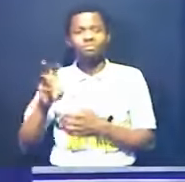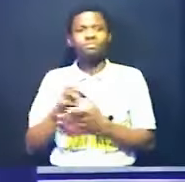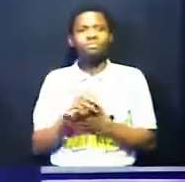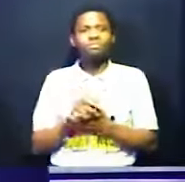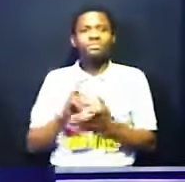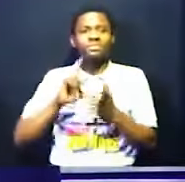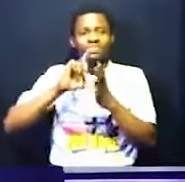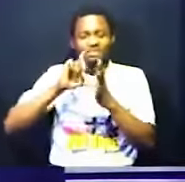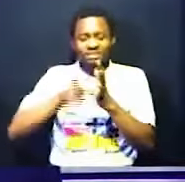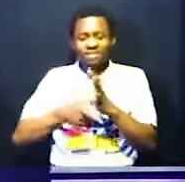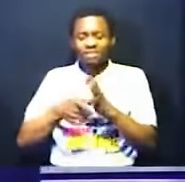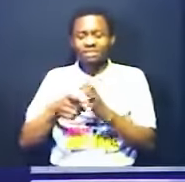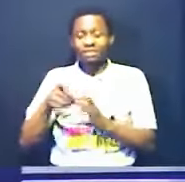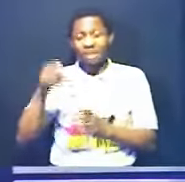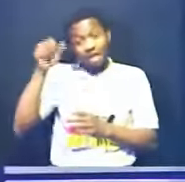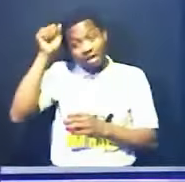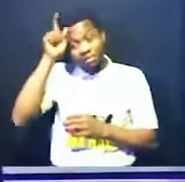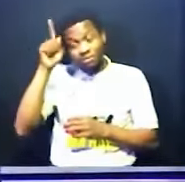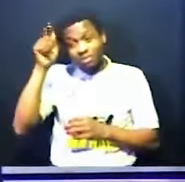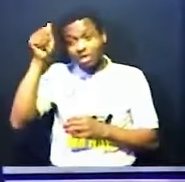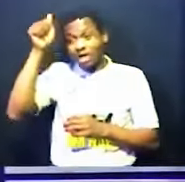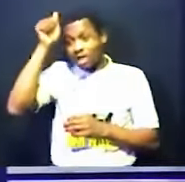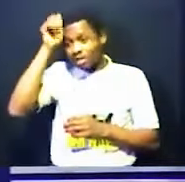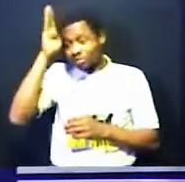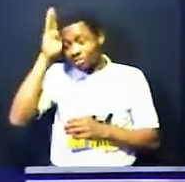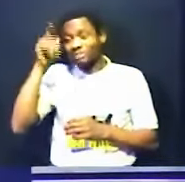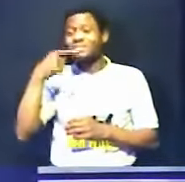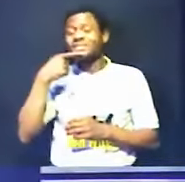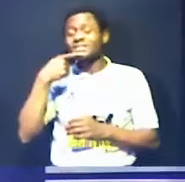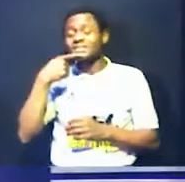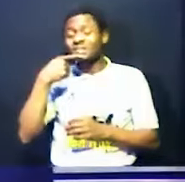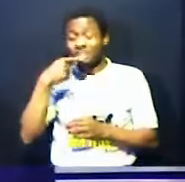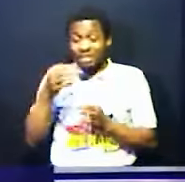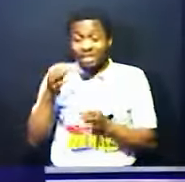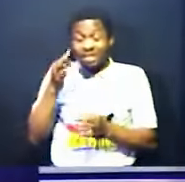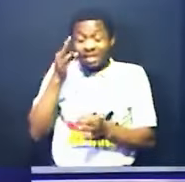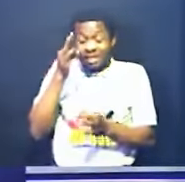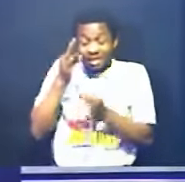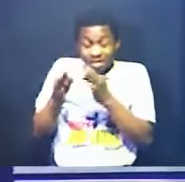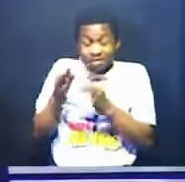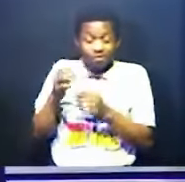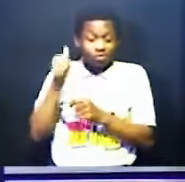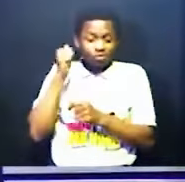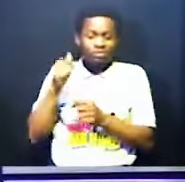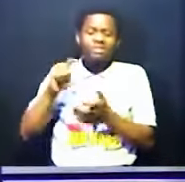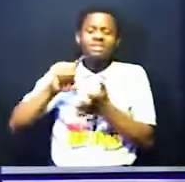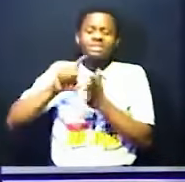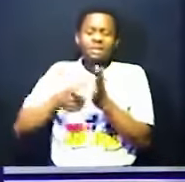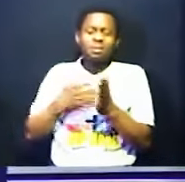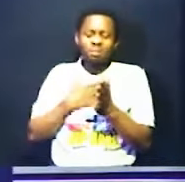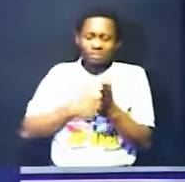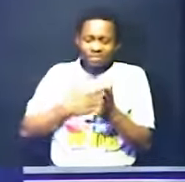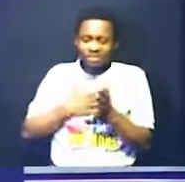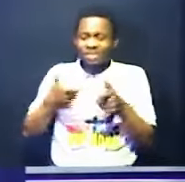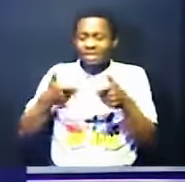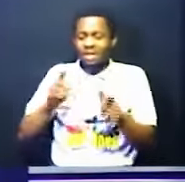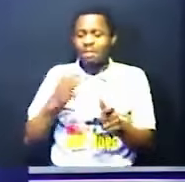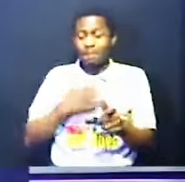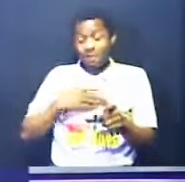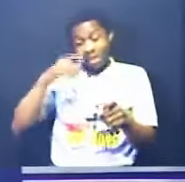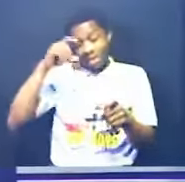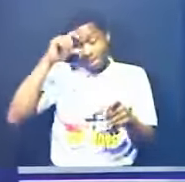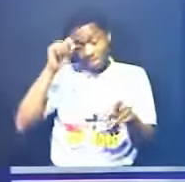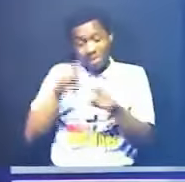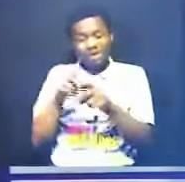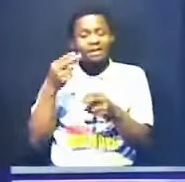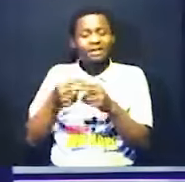Then Absalom said, "If not, please let my brother Amnon come with us."